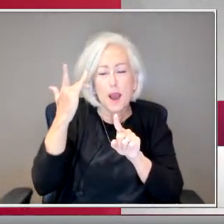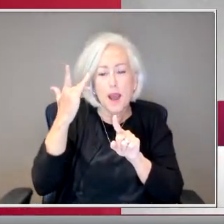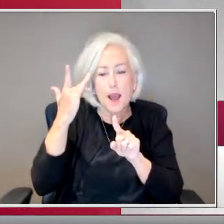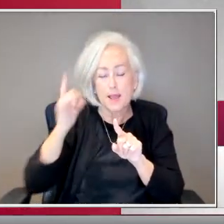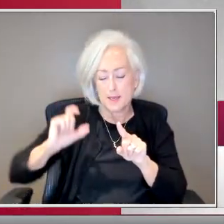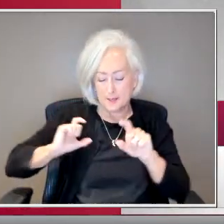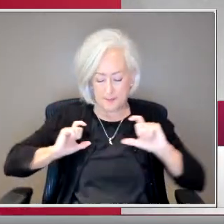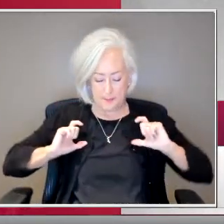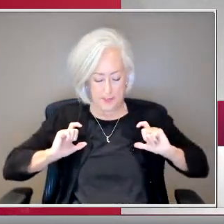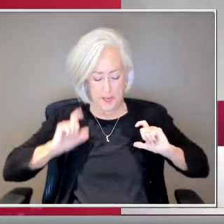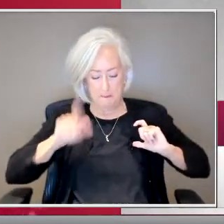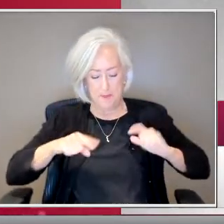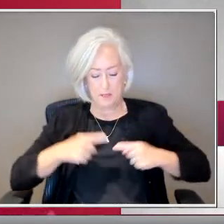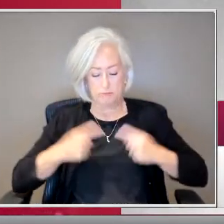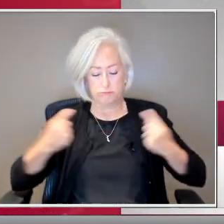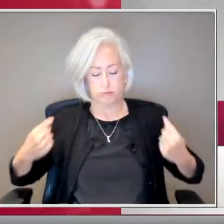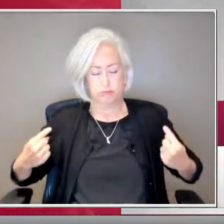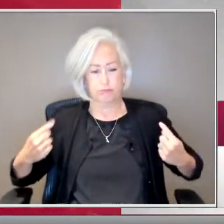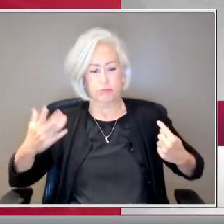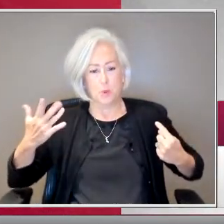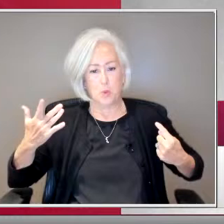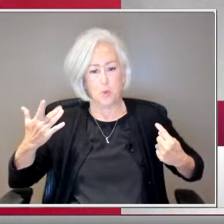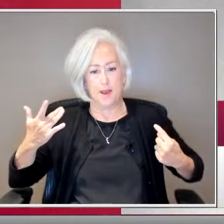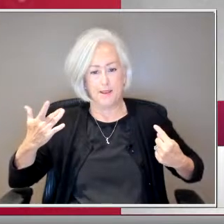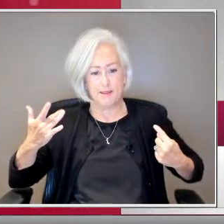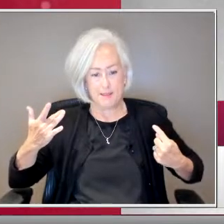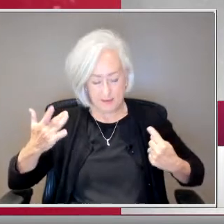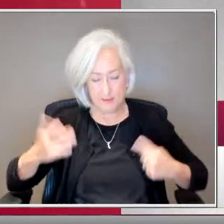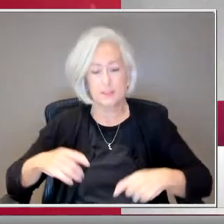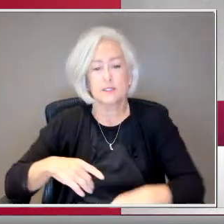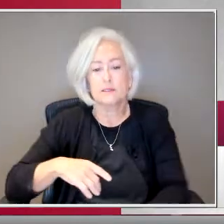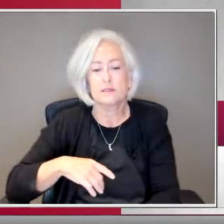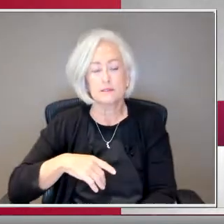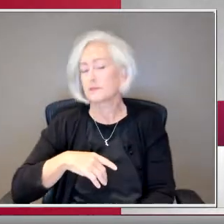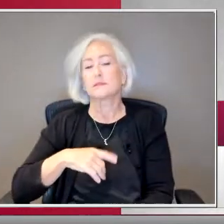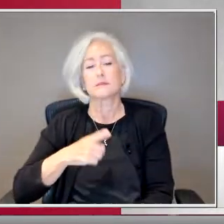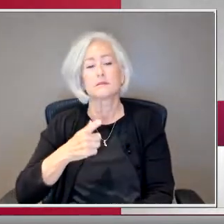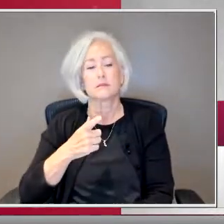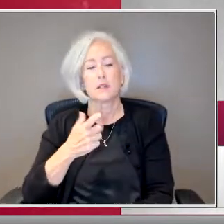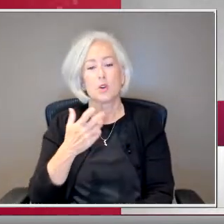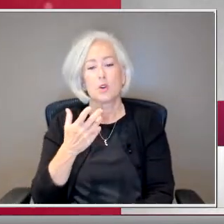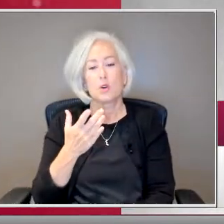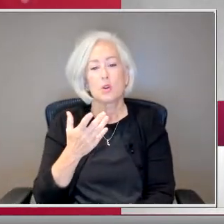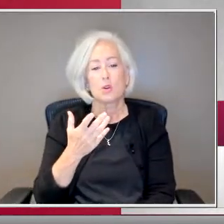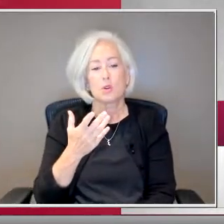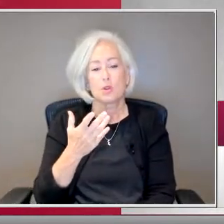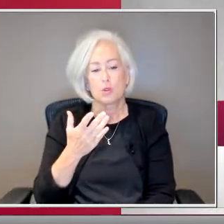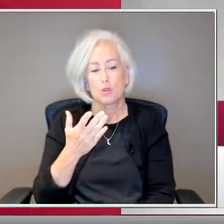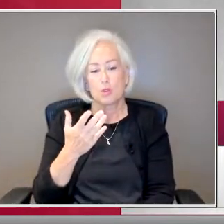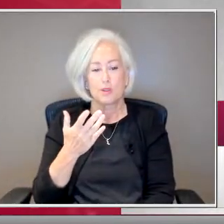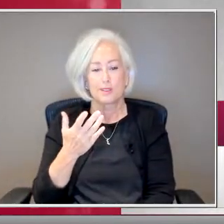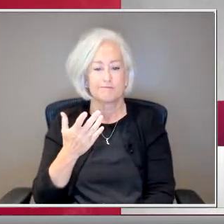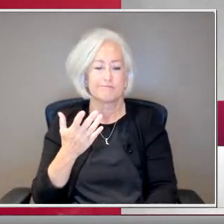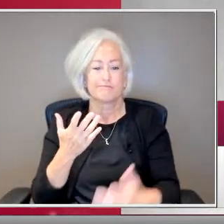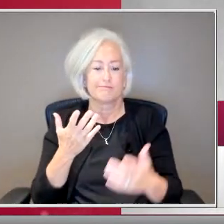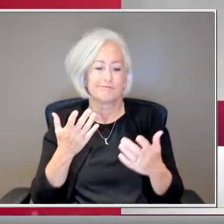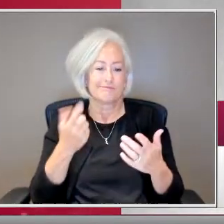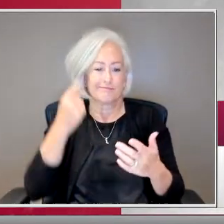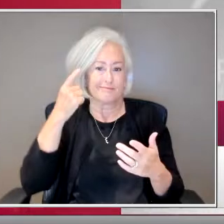be on separate sides. I did one with my crude labeling on there. If you've got that other